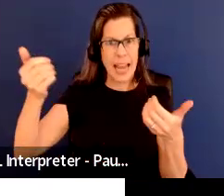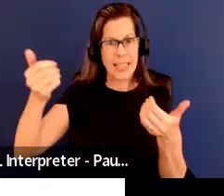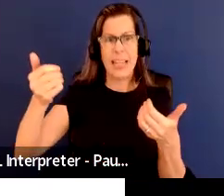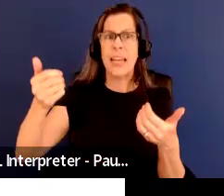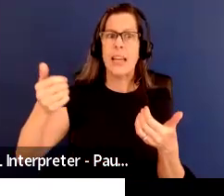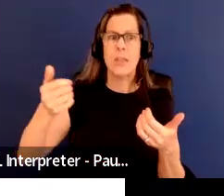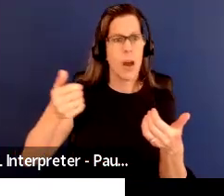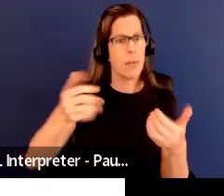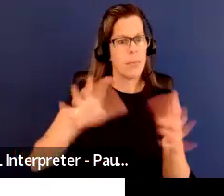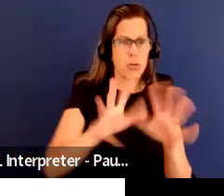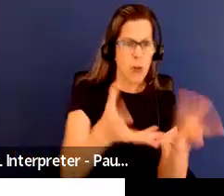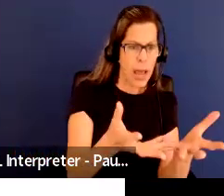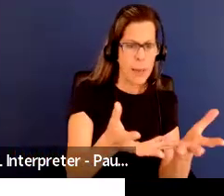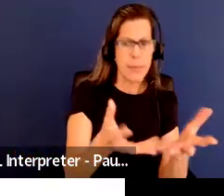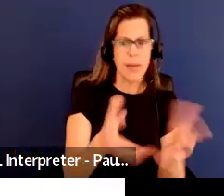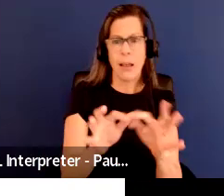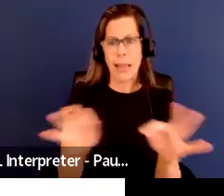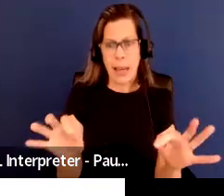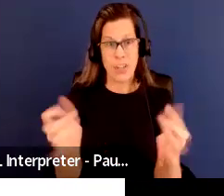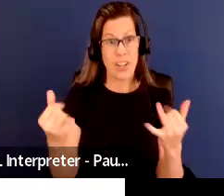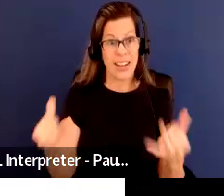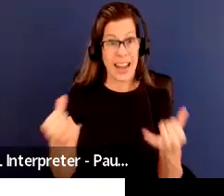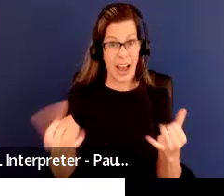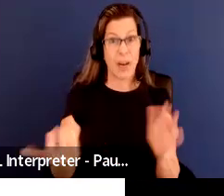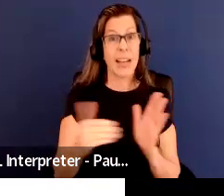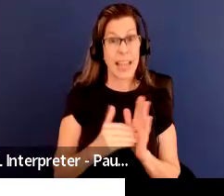now our language is being erased twice.